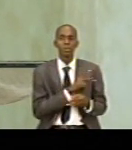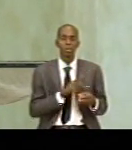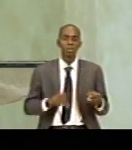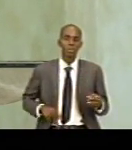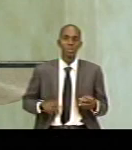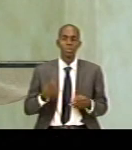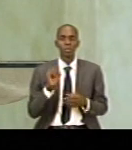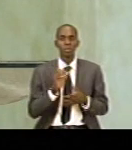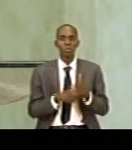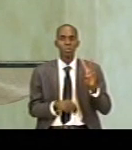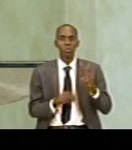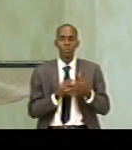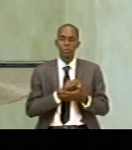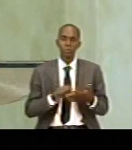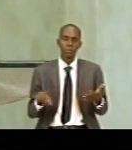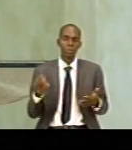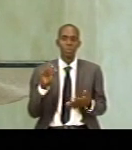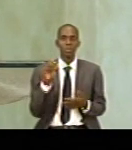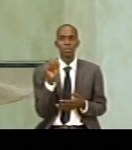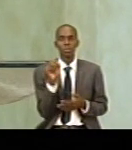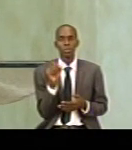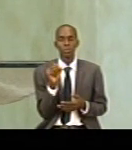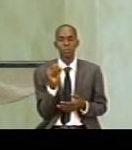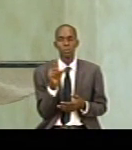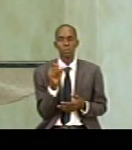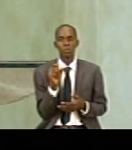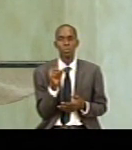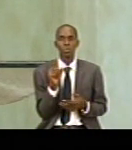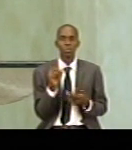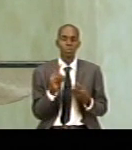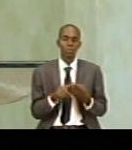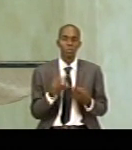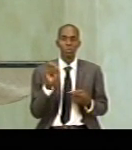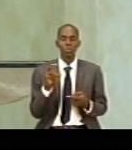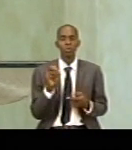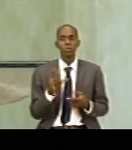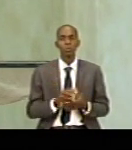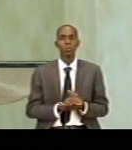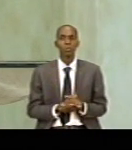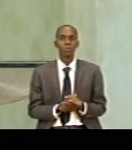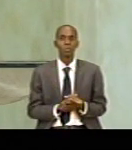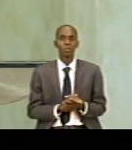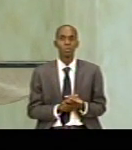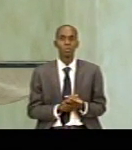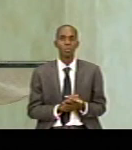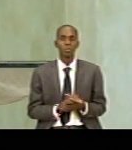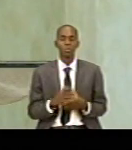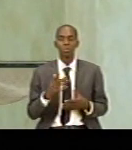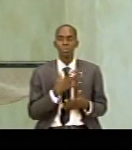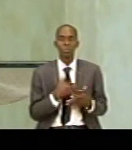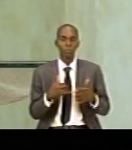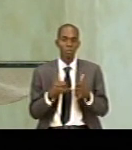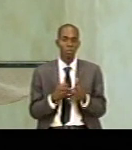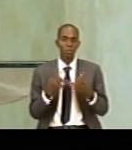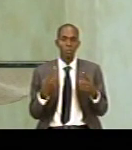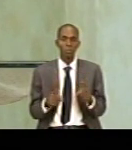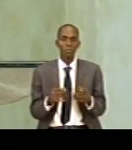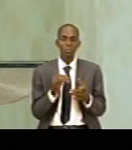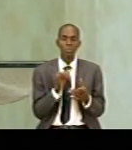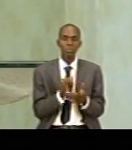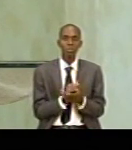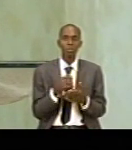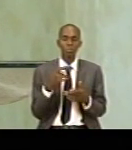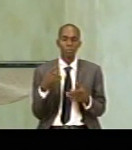12. 2 Kings chapter 2, verse 11 to 12. And it came to pass, as they still